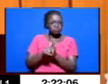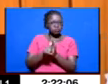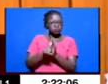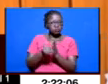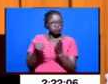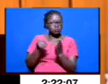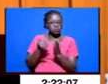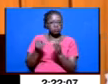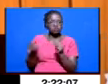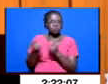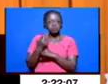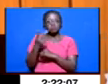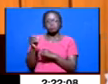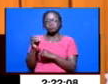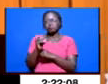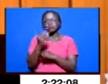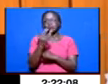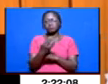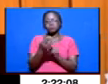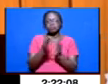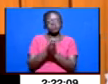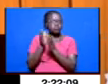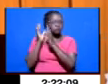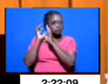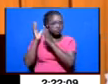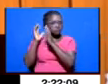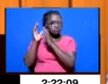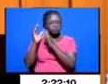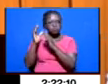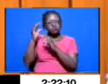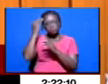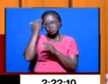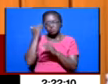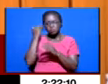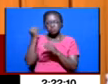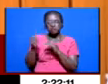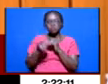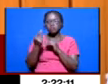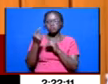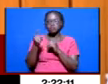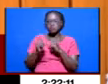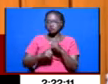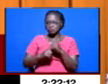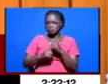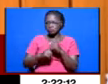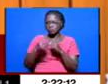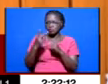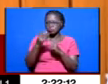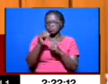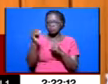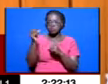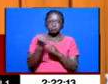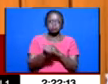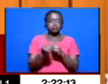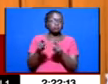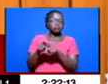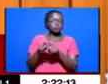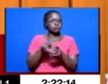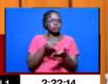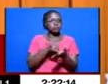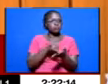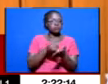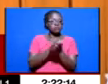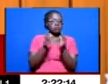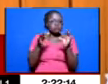2004 and the Kilifi Accord of June 2005. And also, it was retained in the harmonized